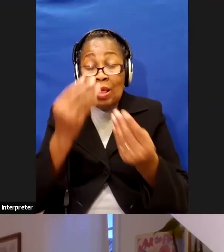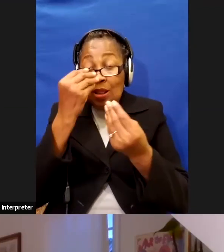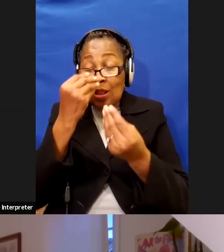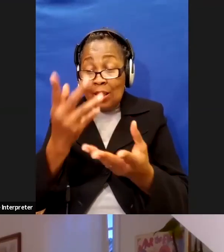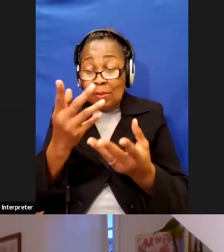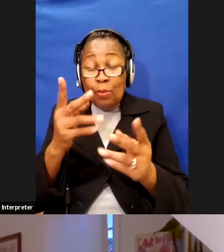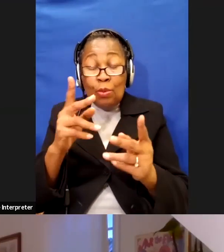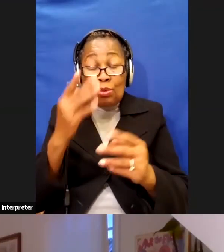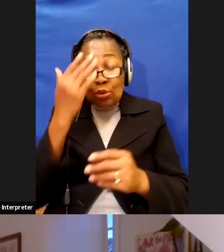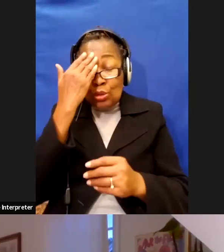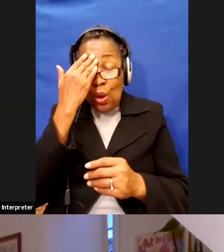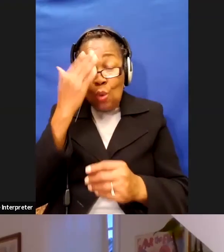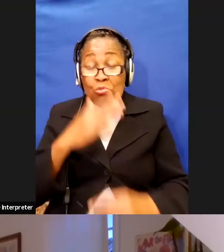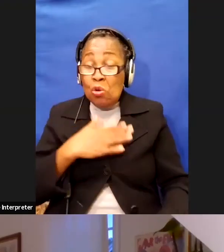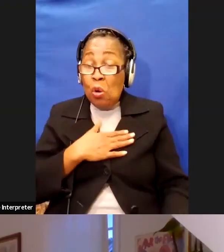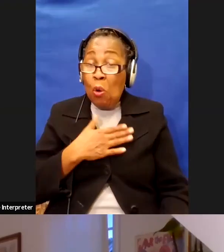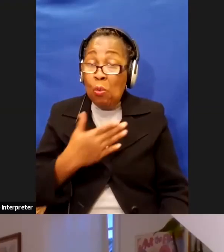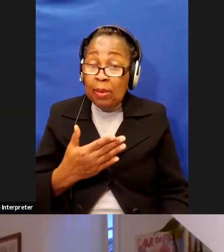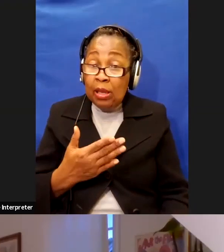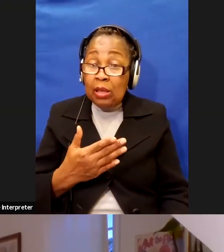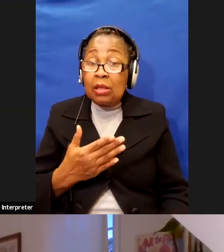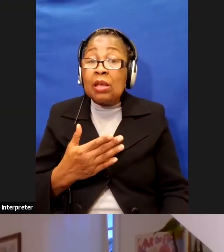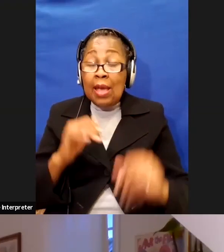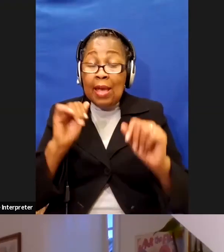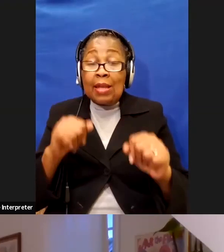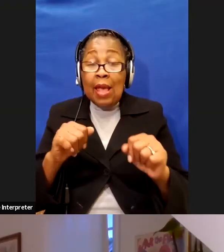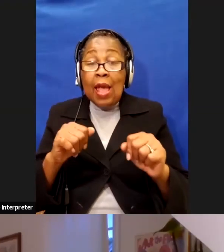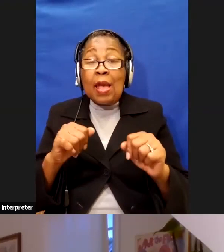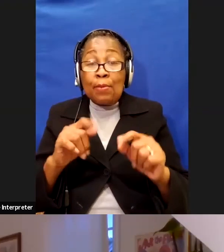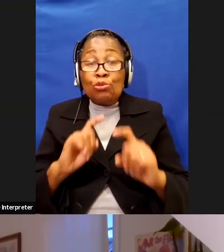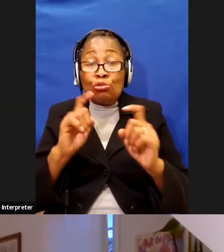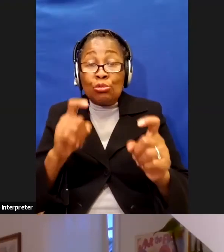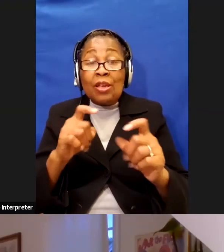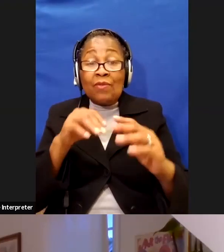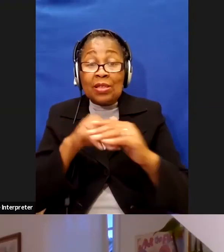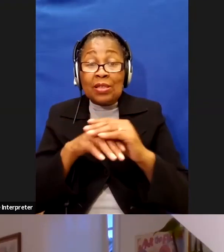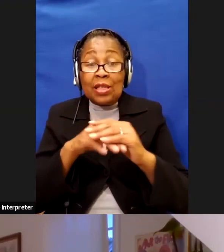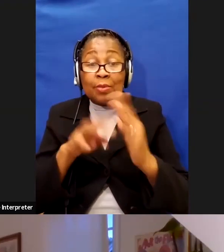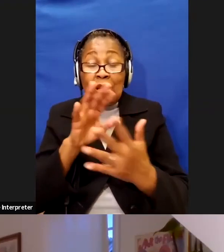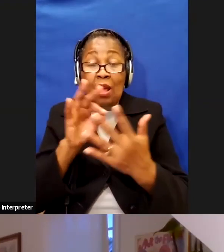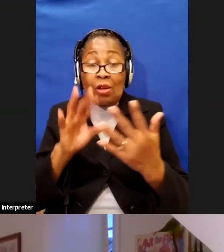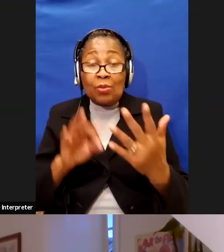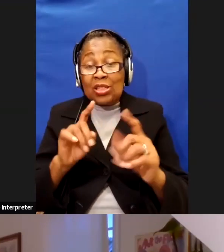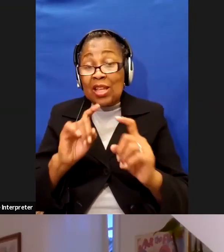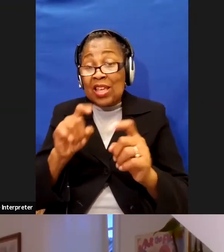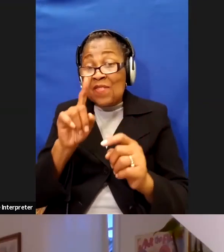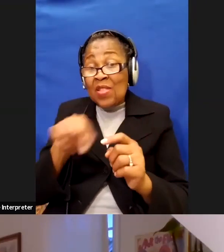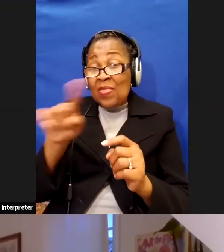open and able to give accessibility options to them and to give them a voice.